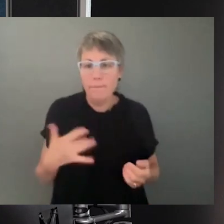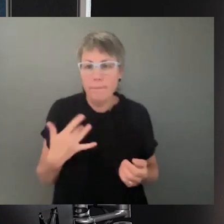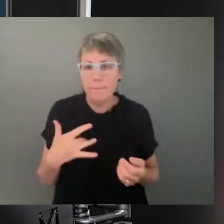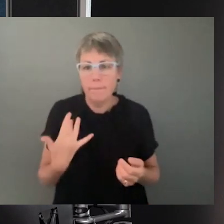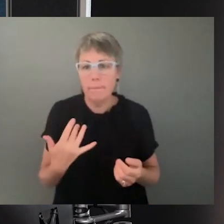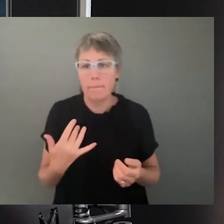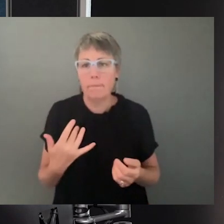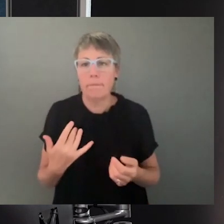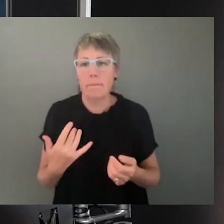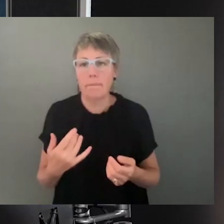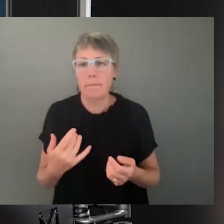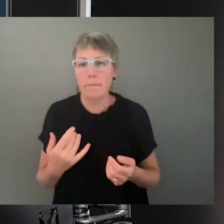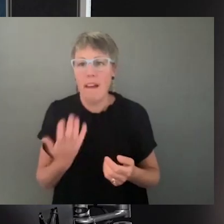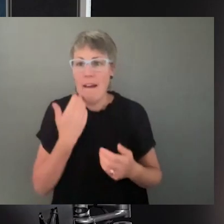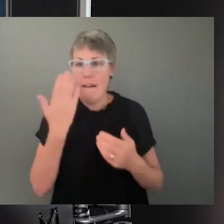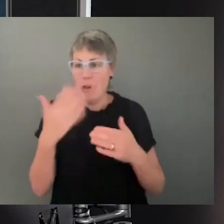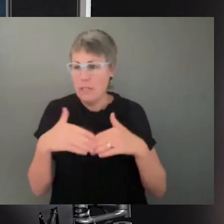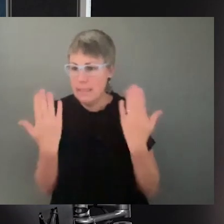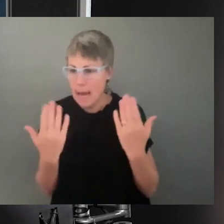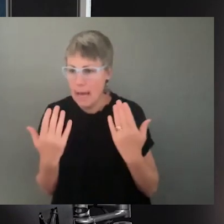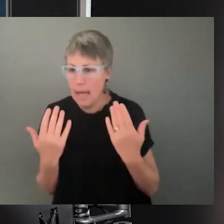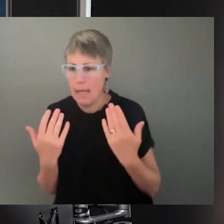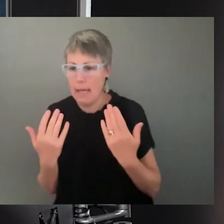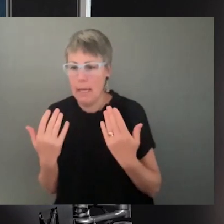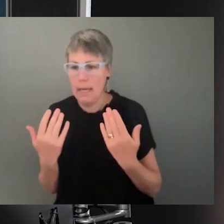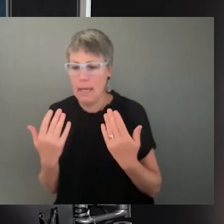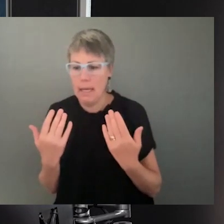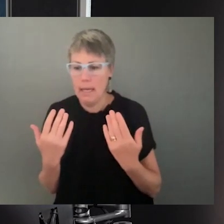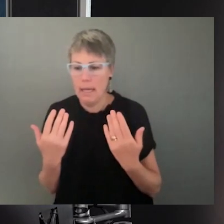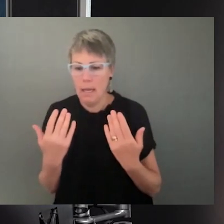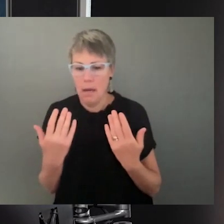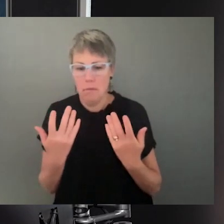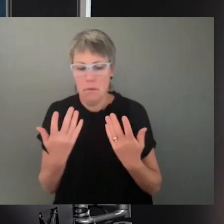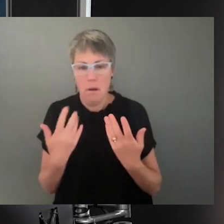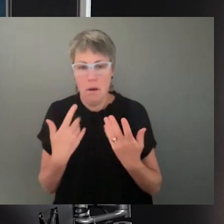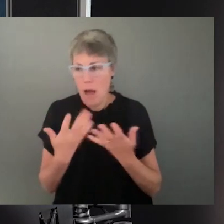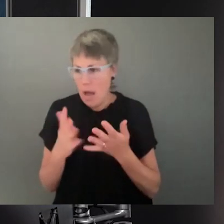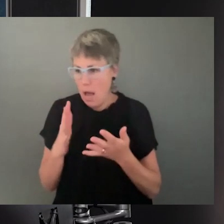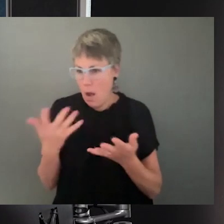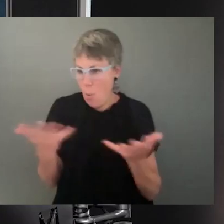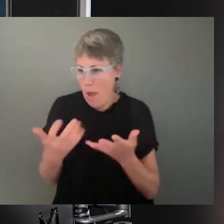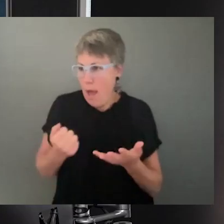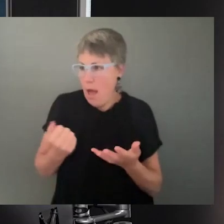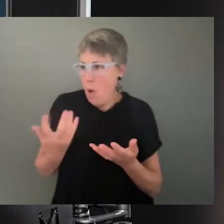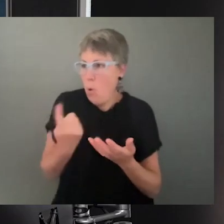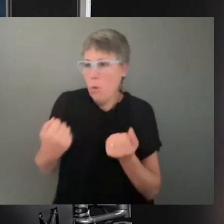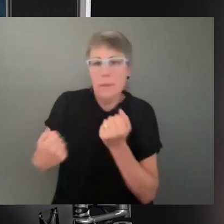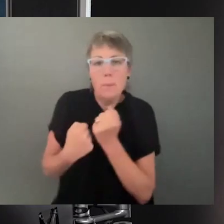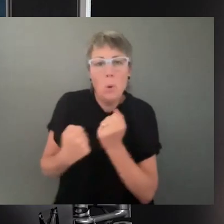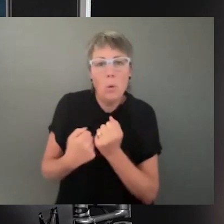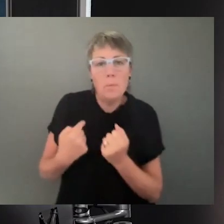where we live, what our local disaster risks are, how we manage ourselves every day, how we